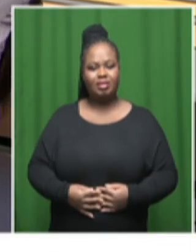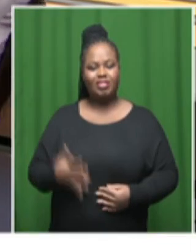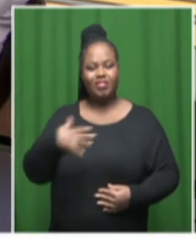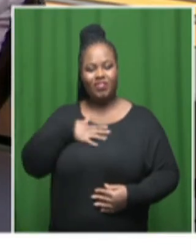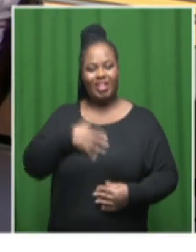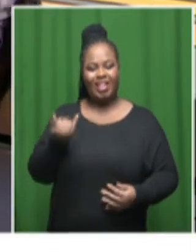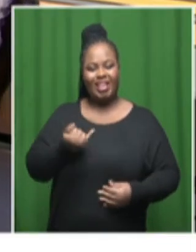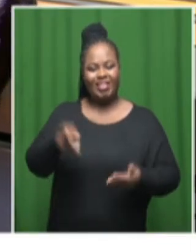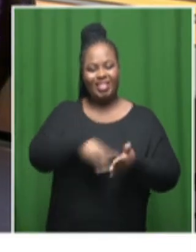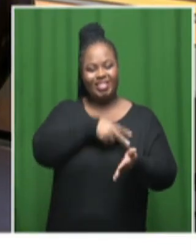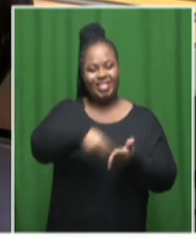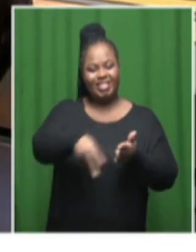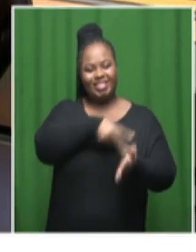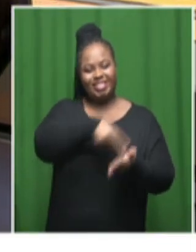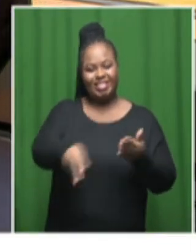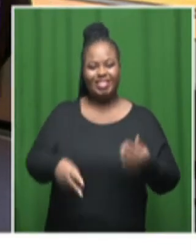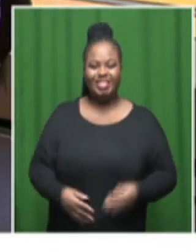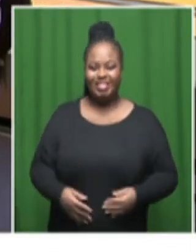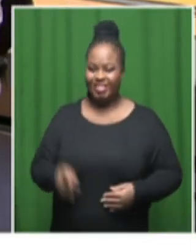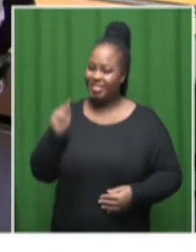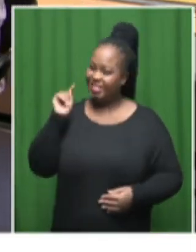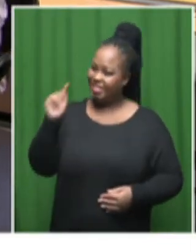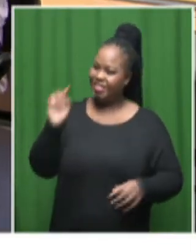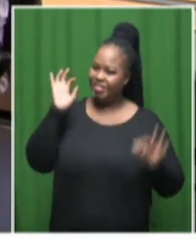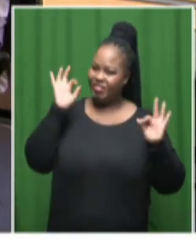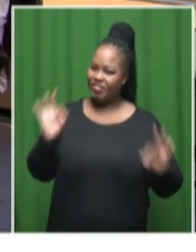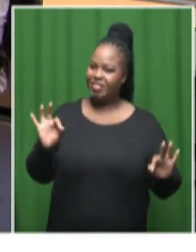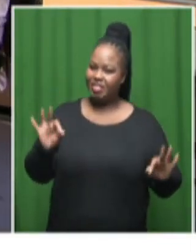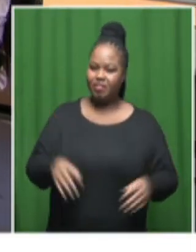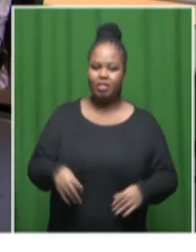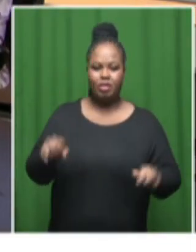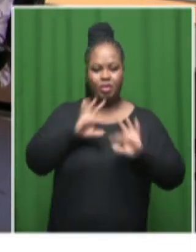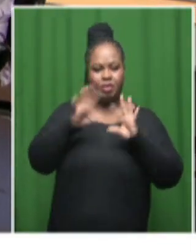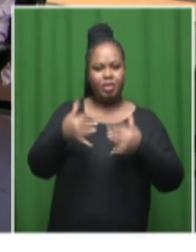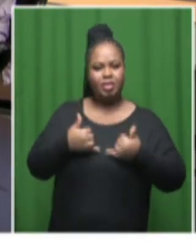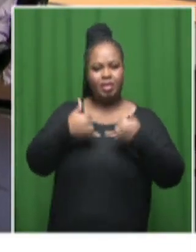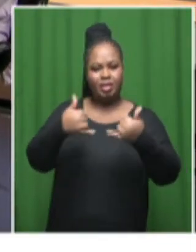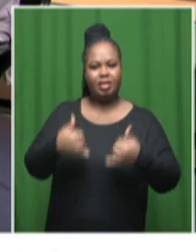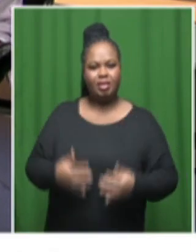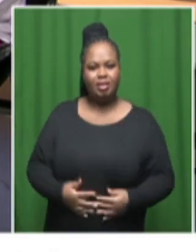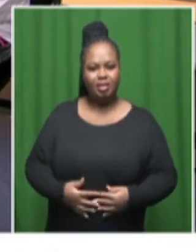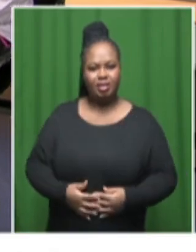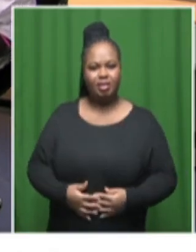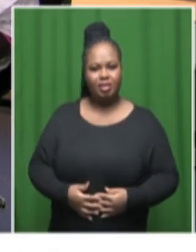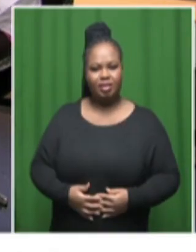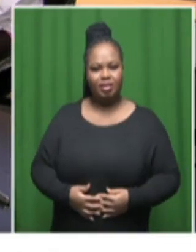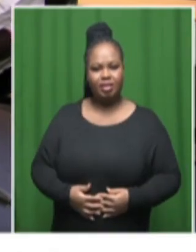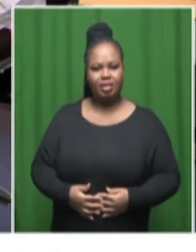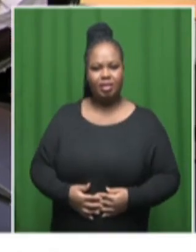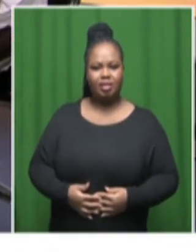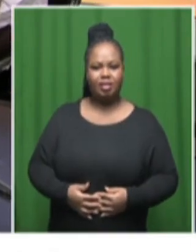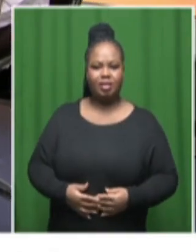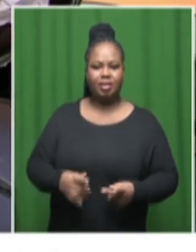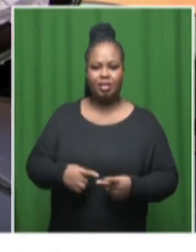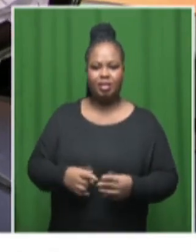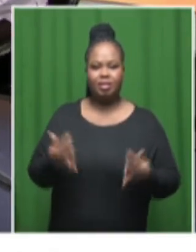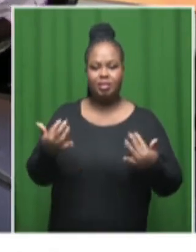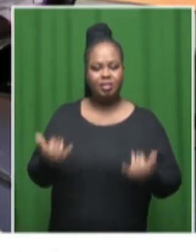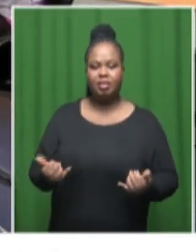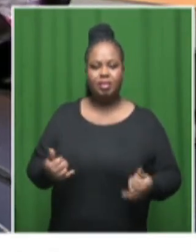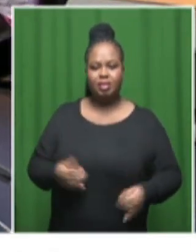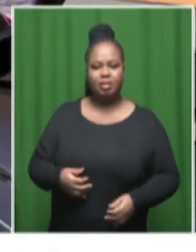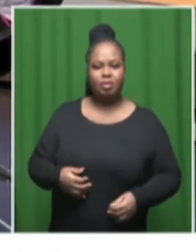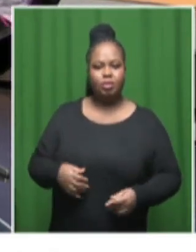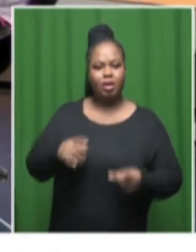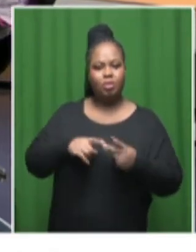And that is, of course, the official mascot for the World Cup. Cecilia, we talk now about getting